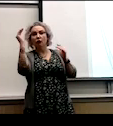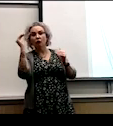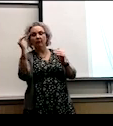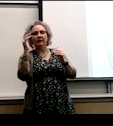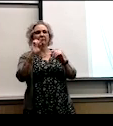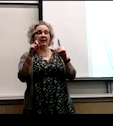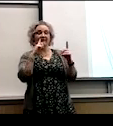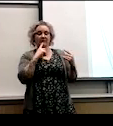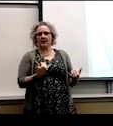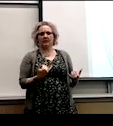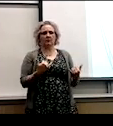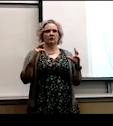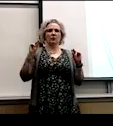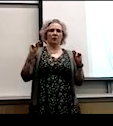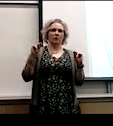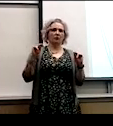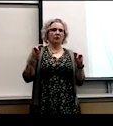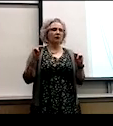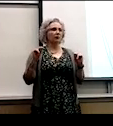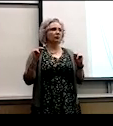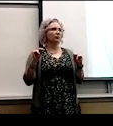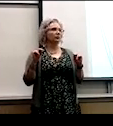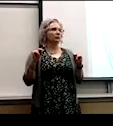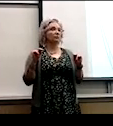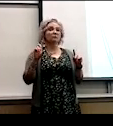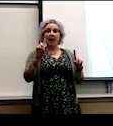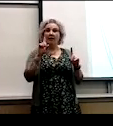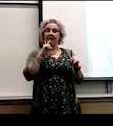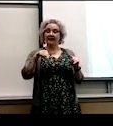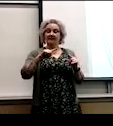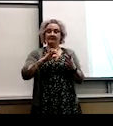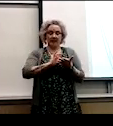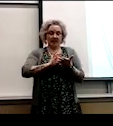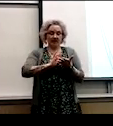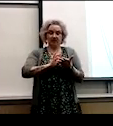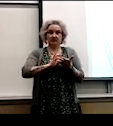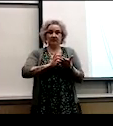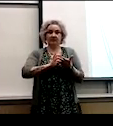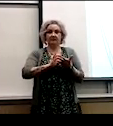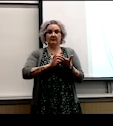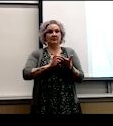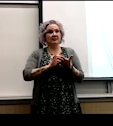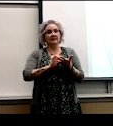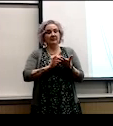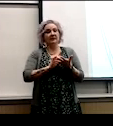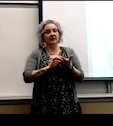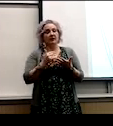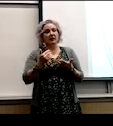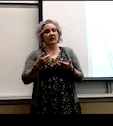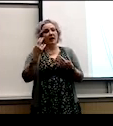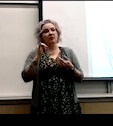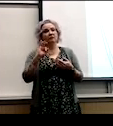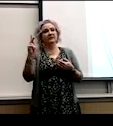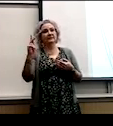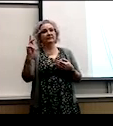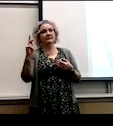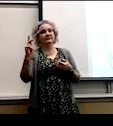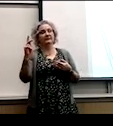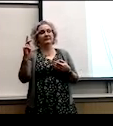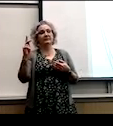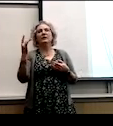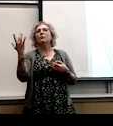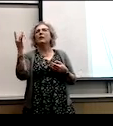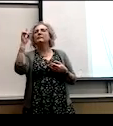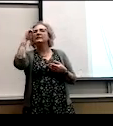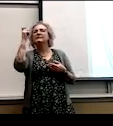antibodies for amyloid aren't without risk. So I've had my patients have, the amyloid also coats and lines